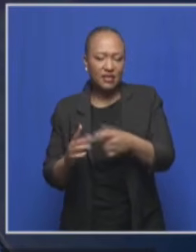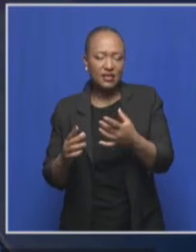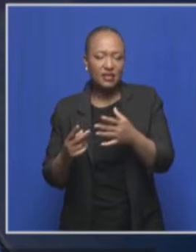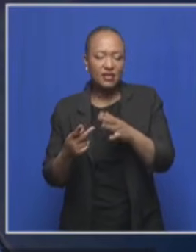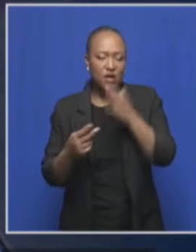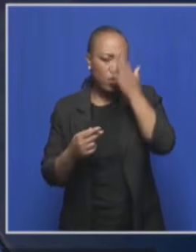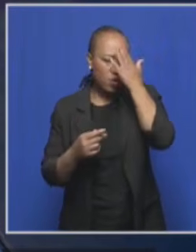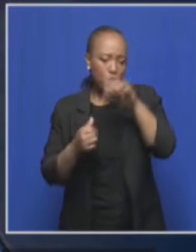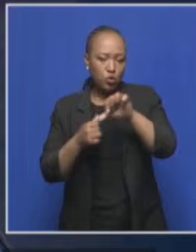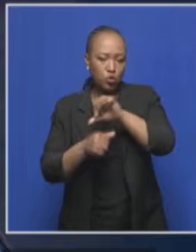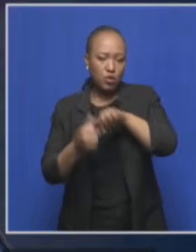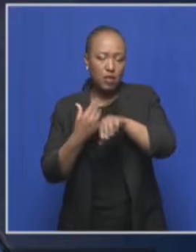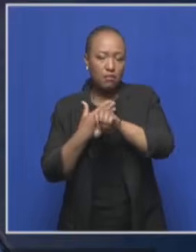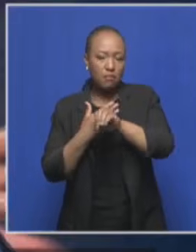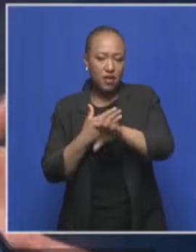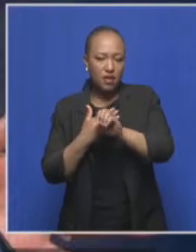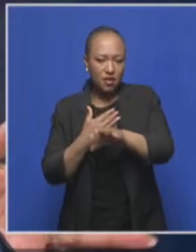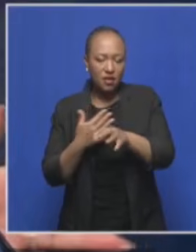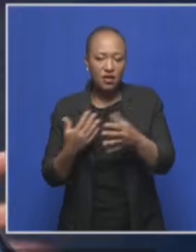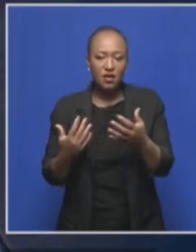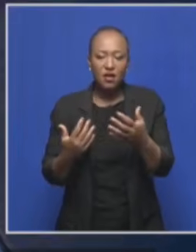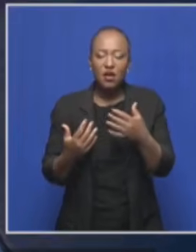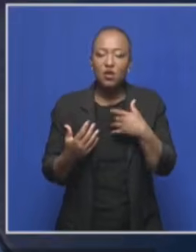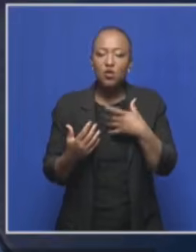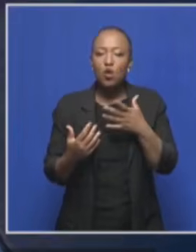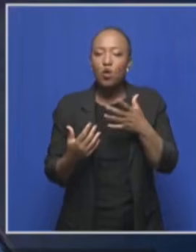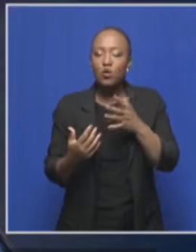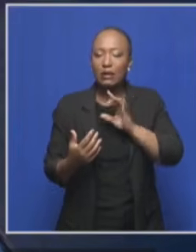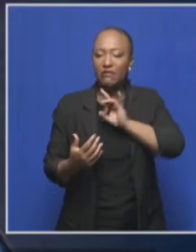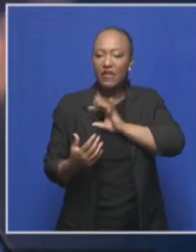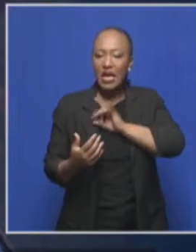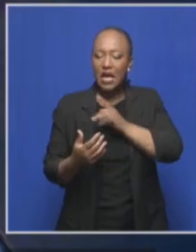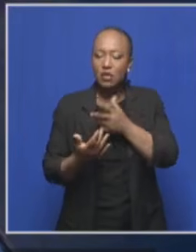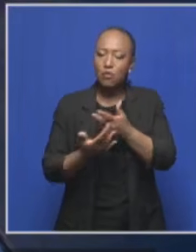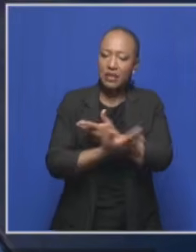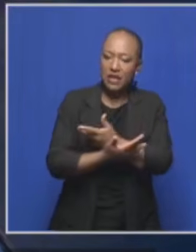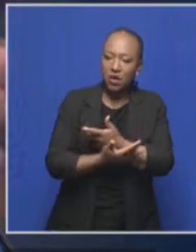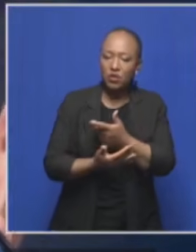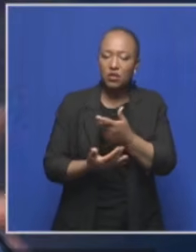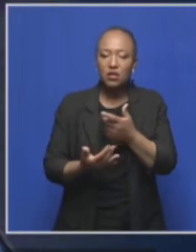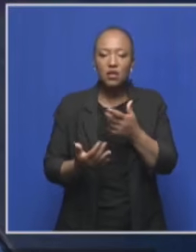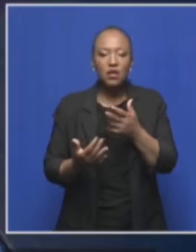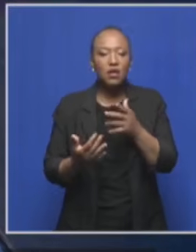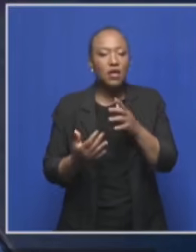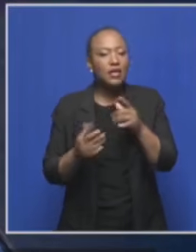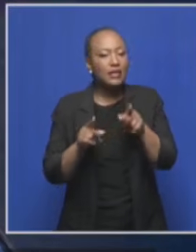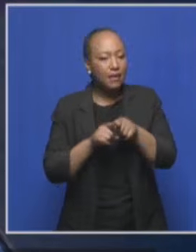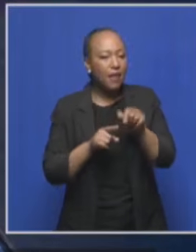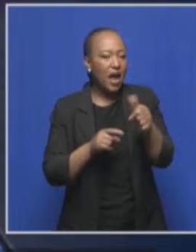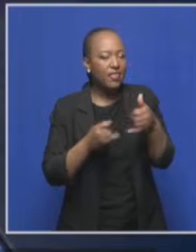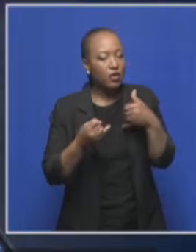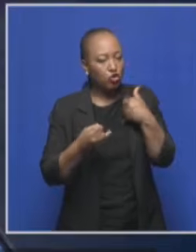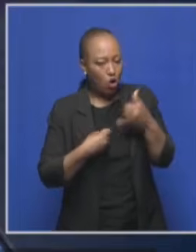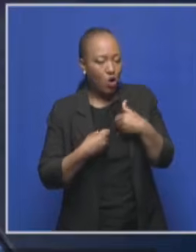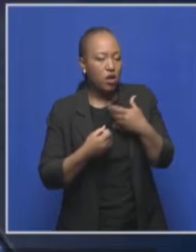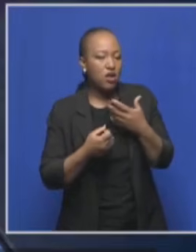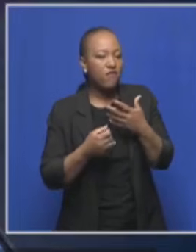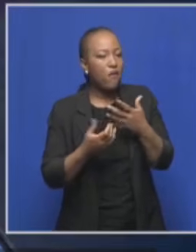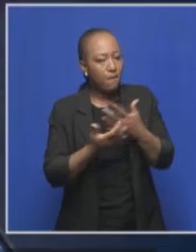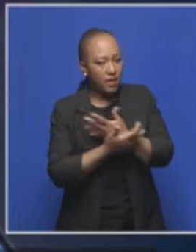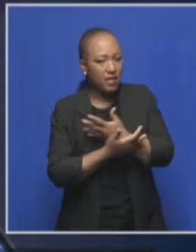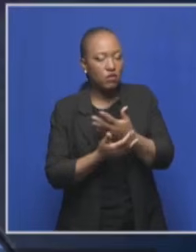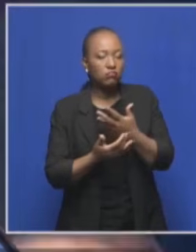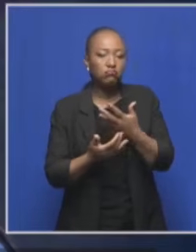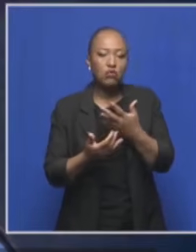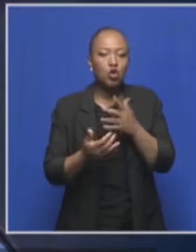and you know, there's something called FOMO, fear of missing out. Yeah. So I want to tell that the opposite with, like the joy of missing out, so not following every trend. So